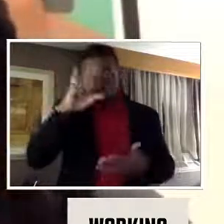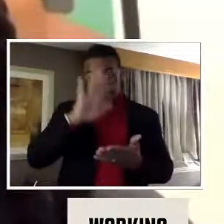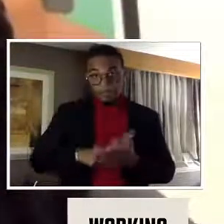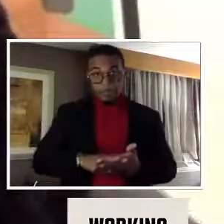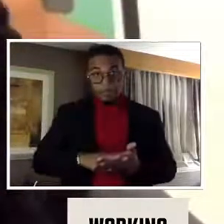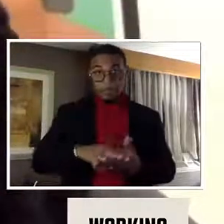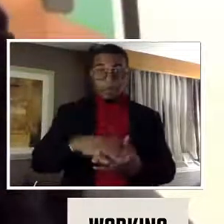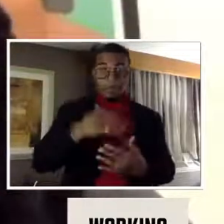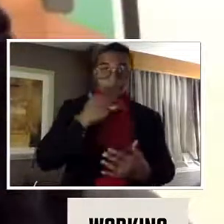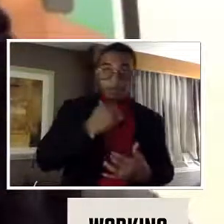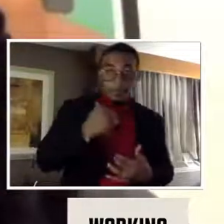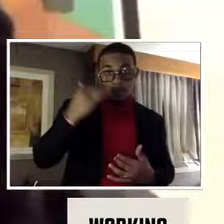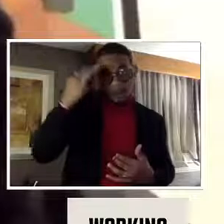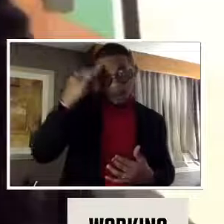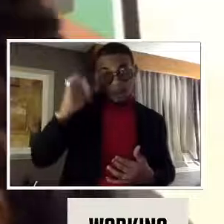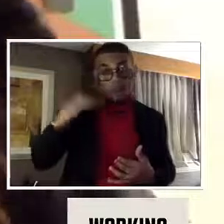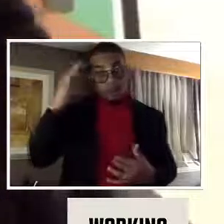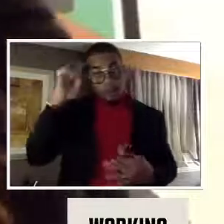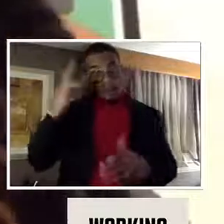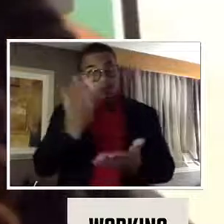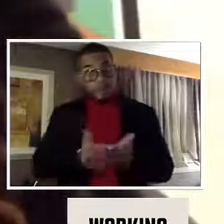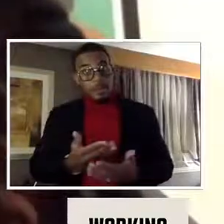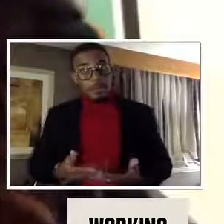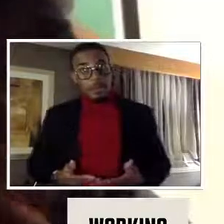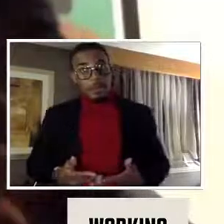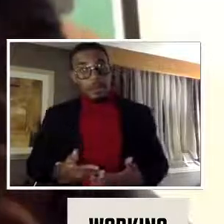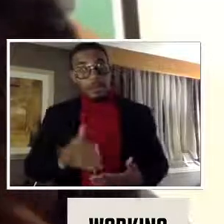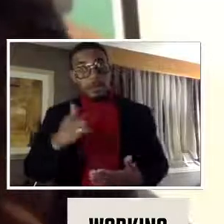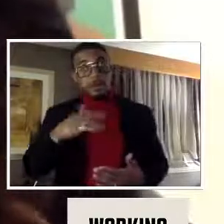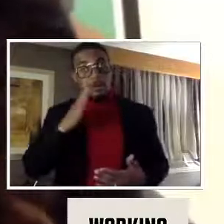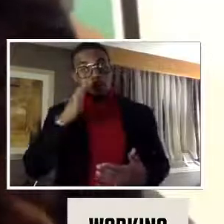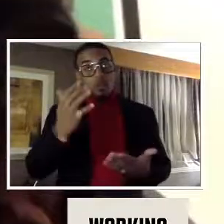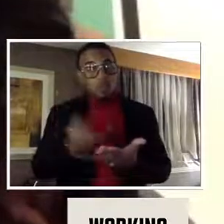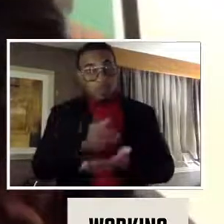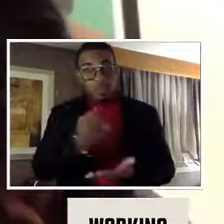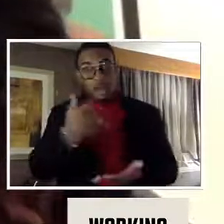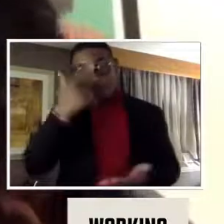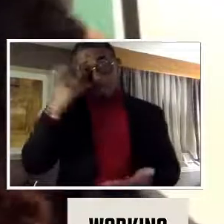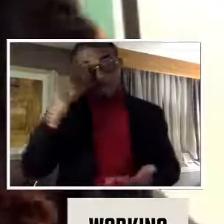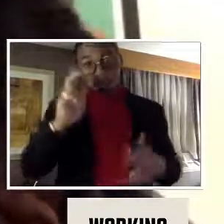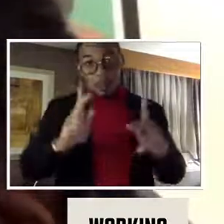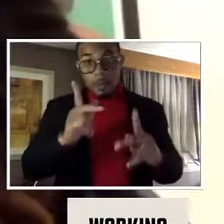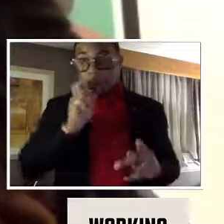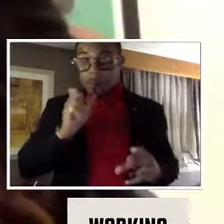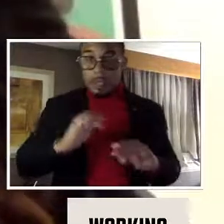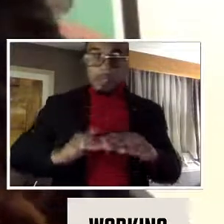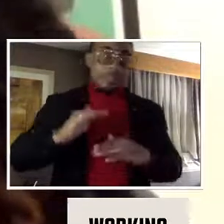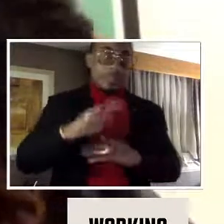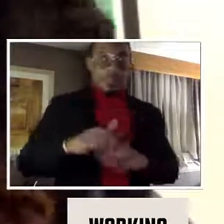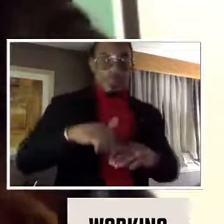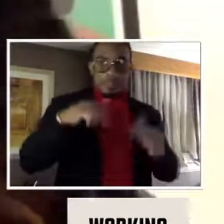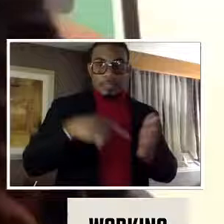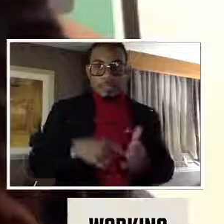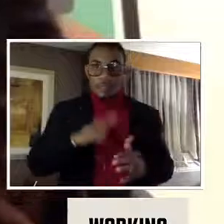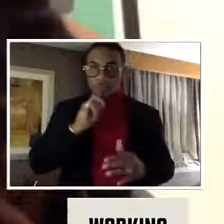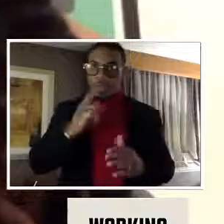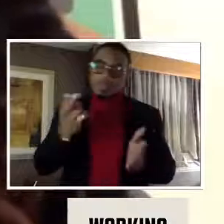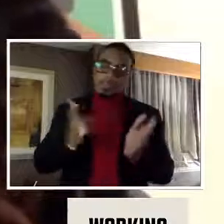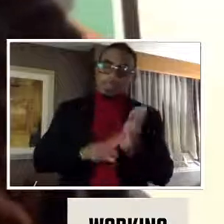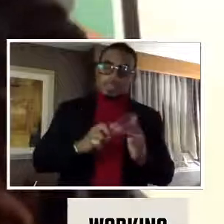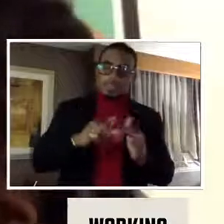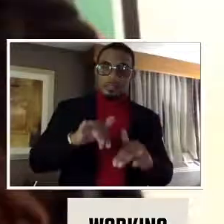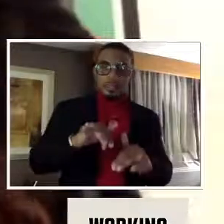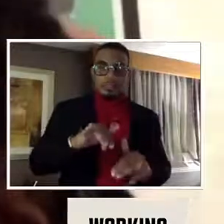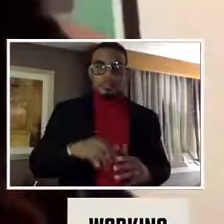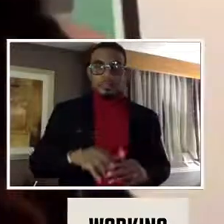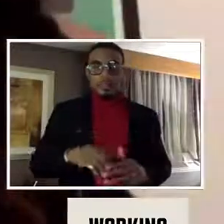believe so deeply. I know for a fact that we will win because of the people who are stepping into this and who are signing on to